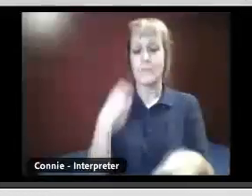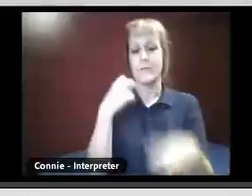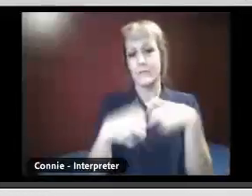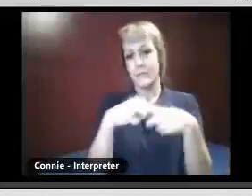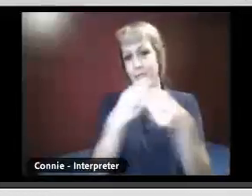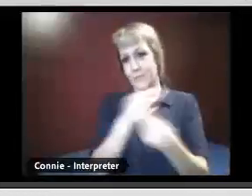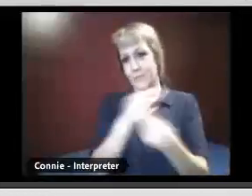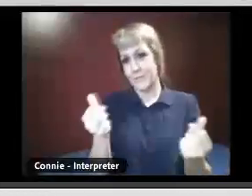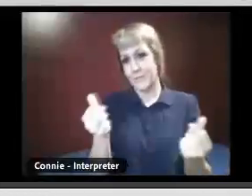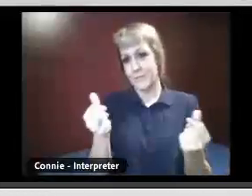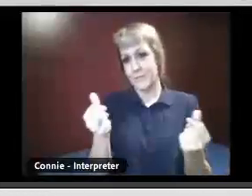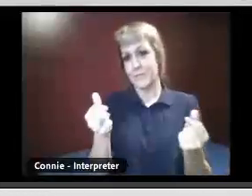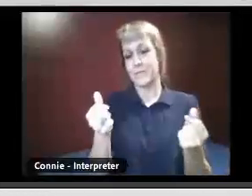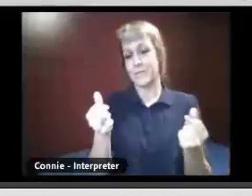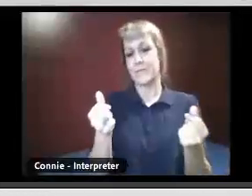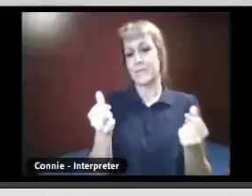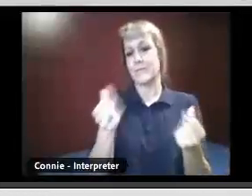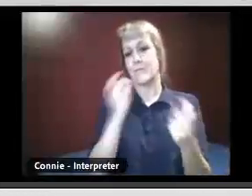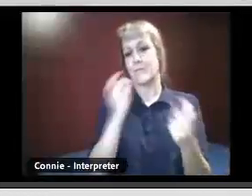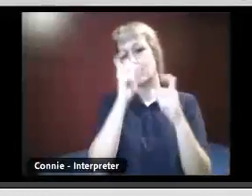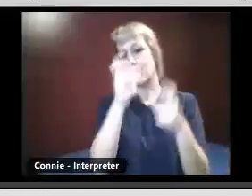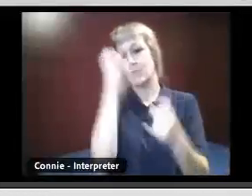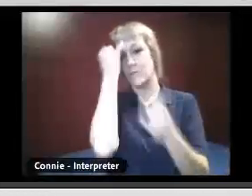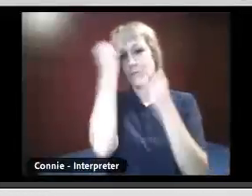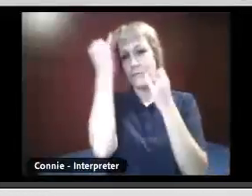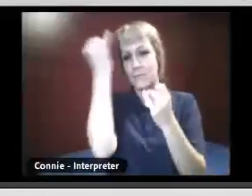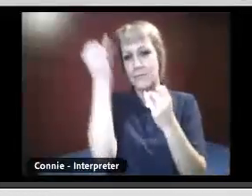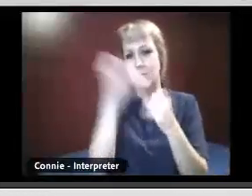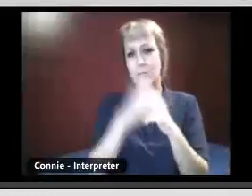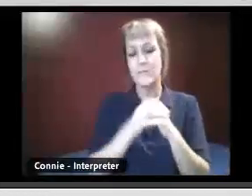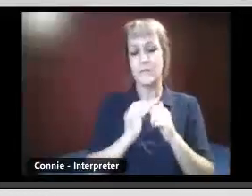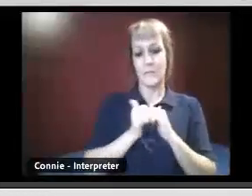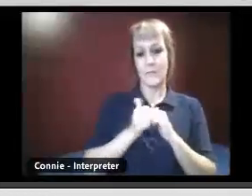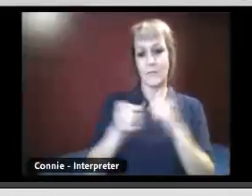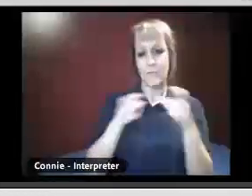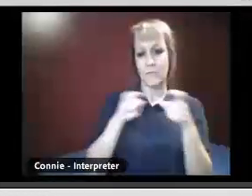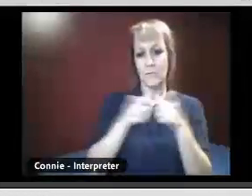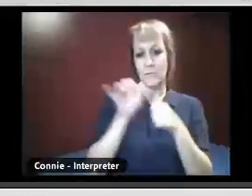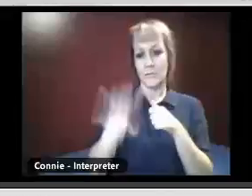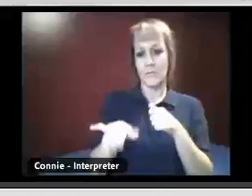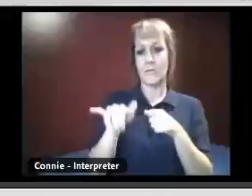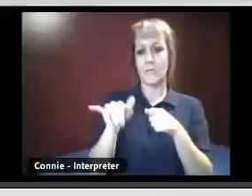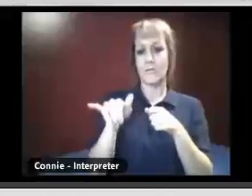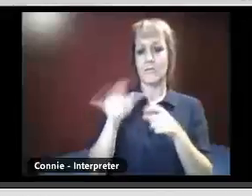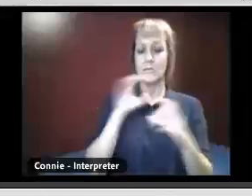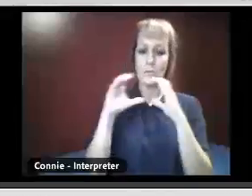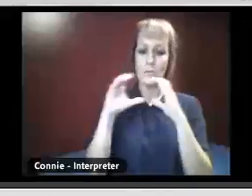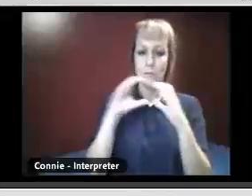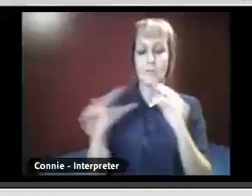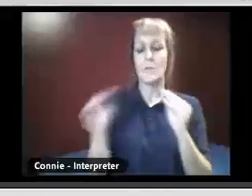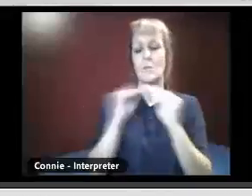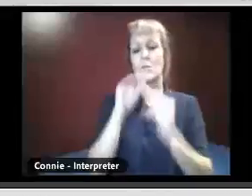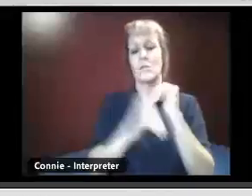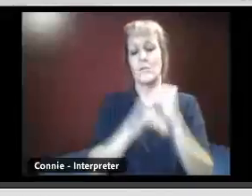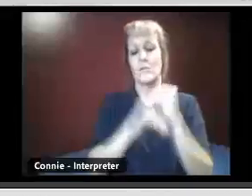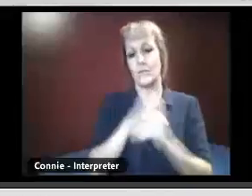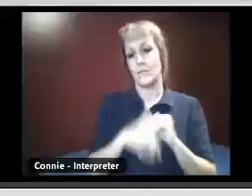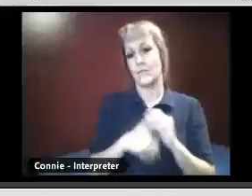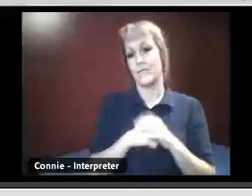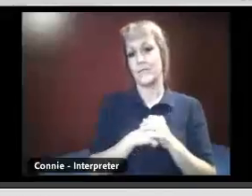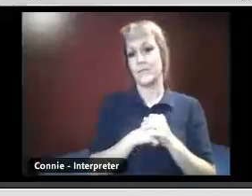resolution, gave you some insight about how to handle that element of communication a little bit more comfortably,